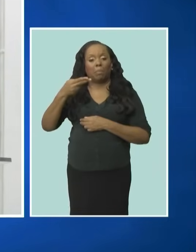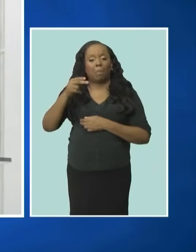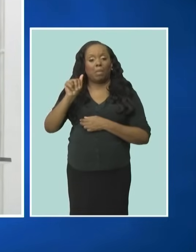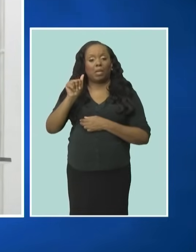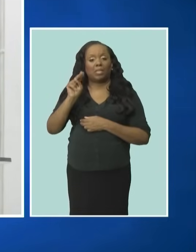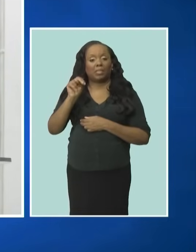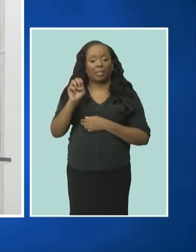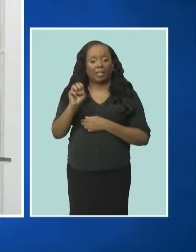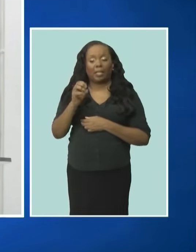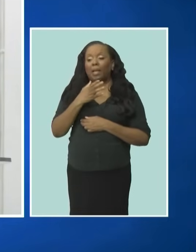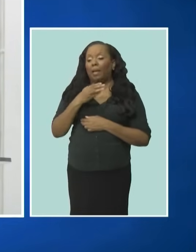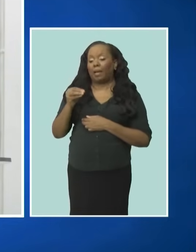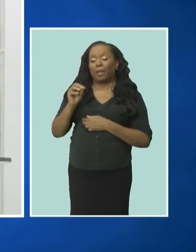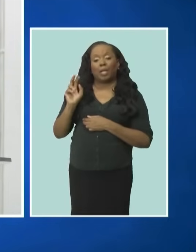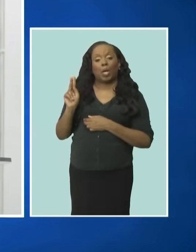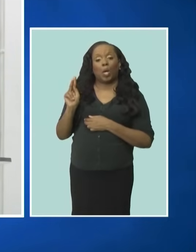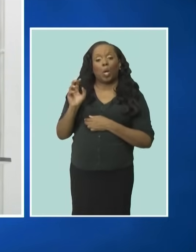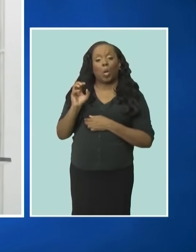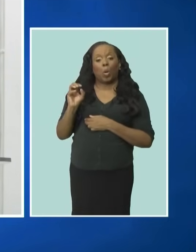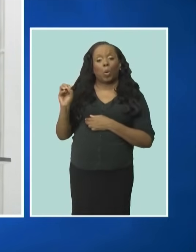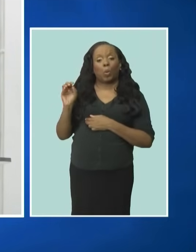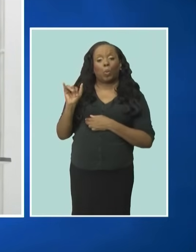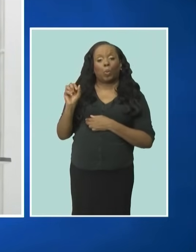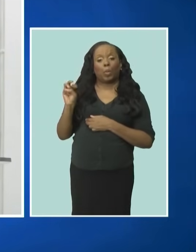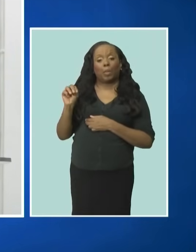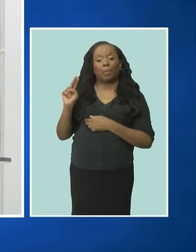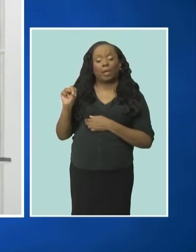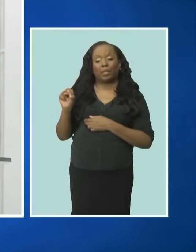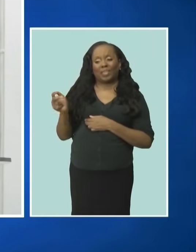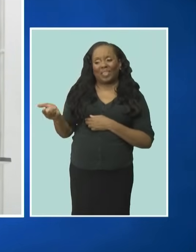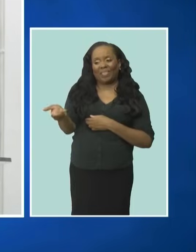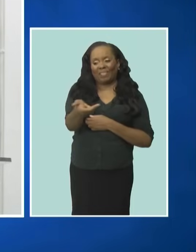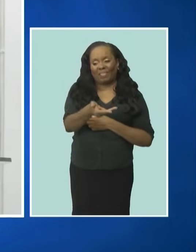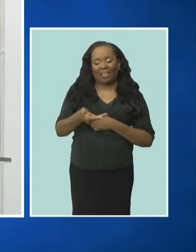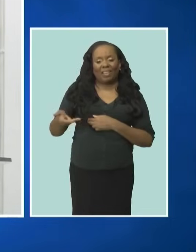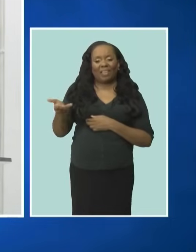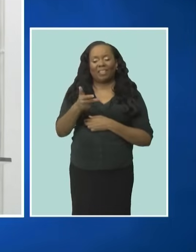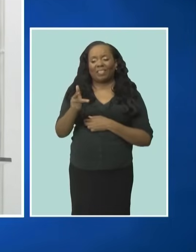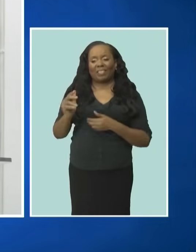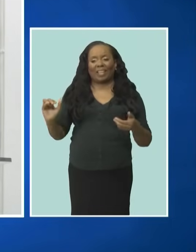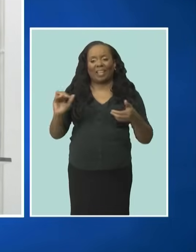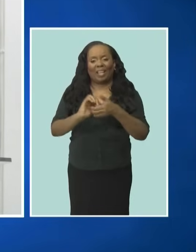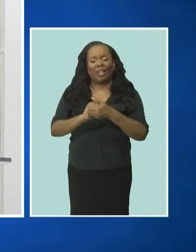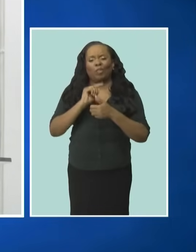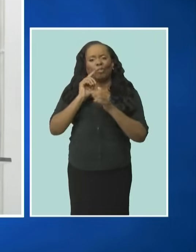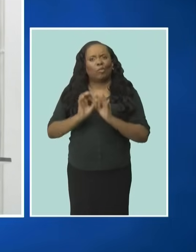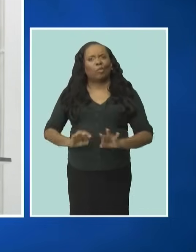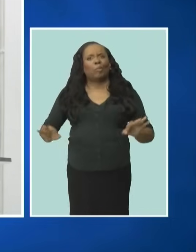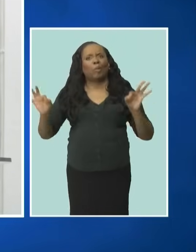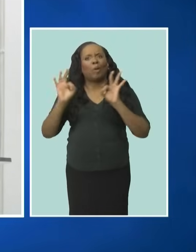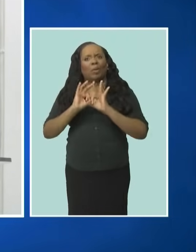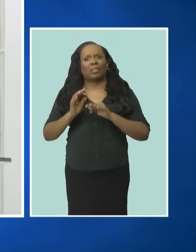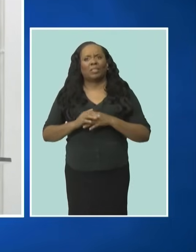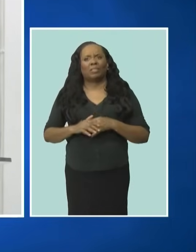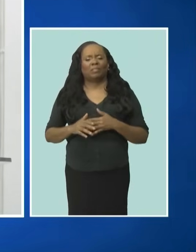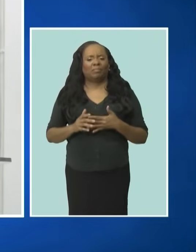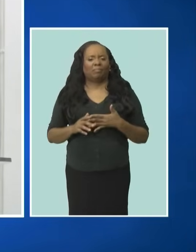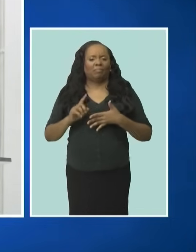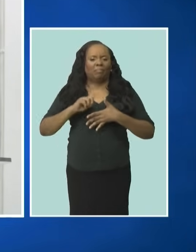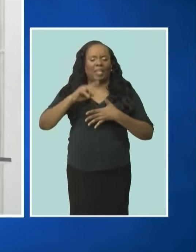testament to the extraordinary potential of that combination when